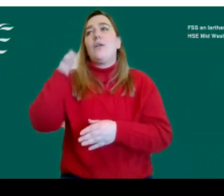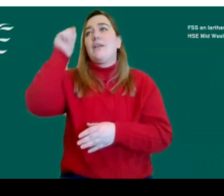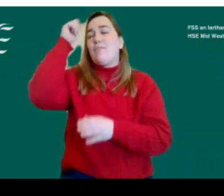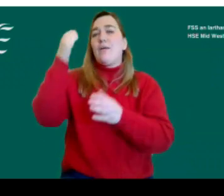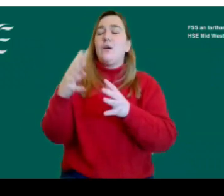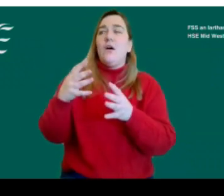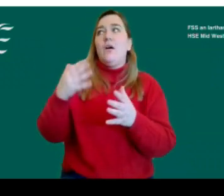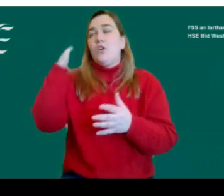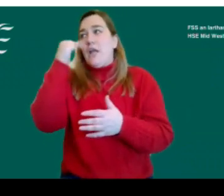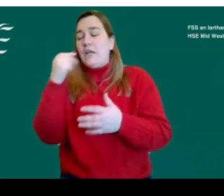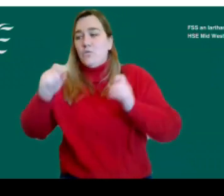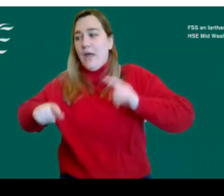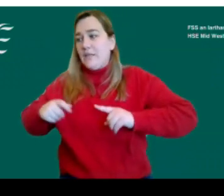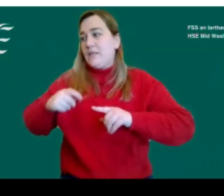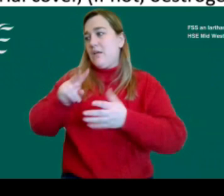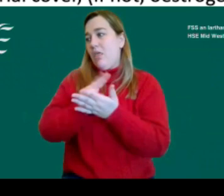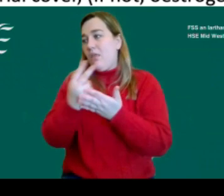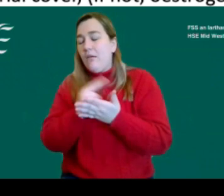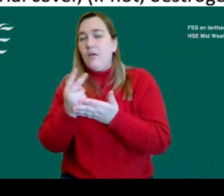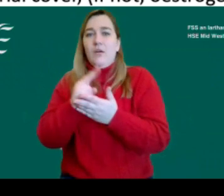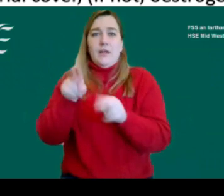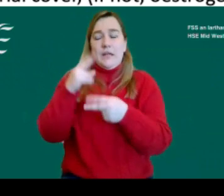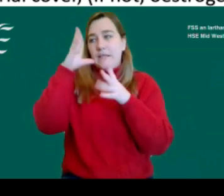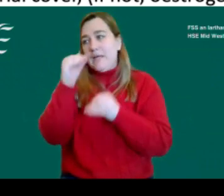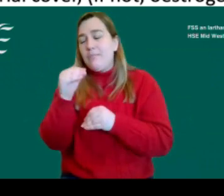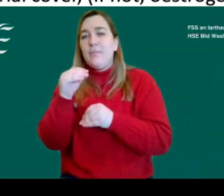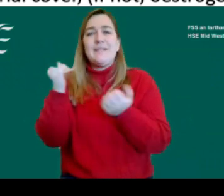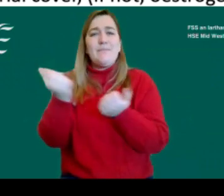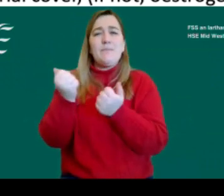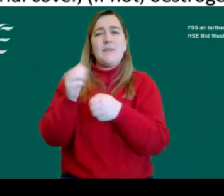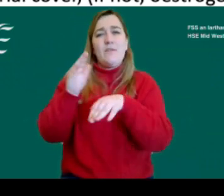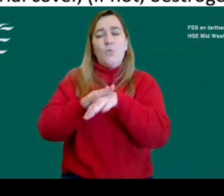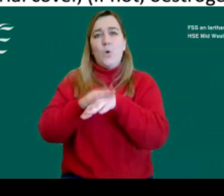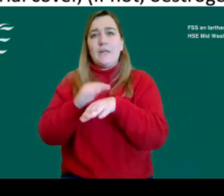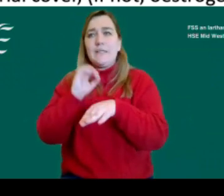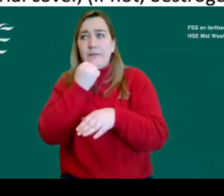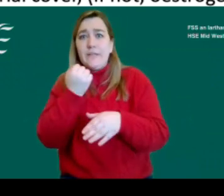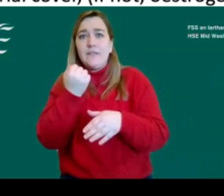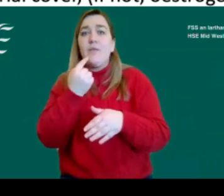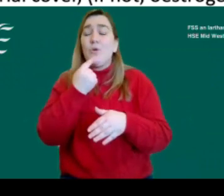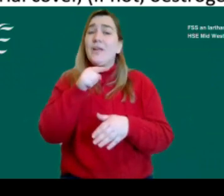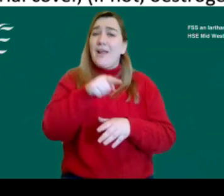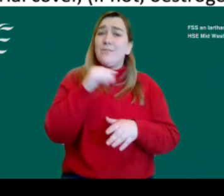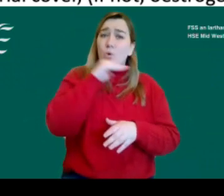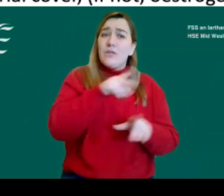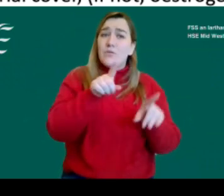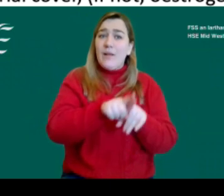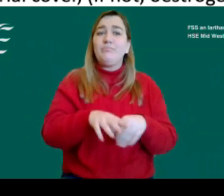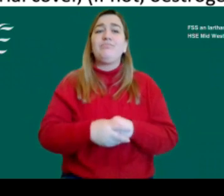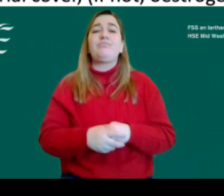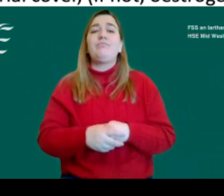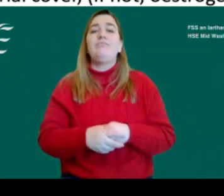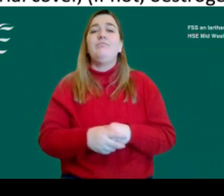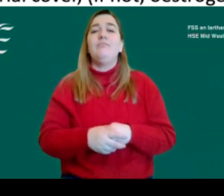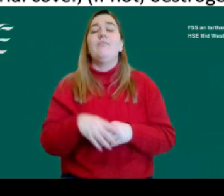attention. Okay, and there are lots of rules. So the GP will know all of these. Under 50, if you're bleeding, over 50, if you're